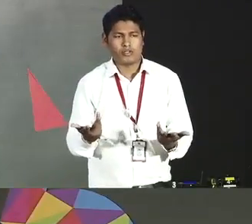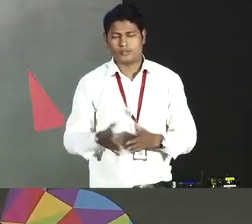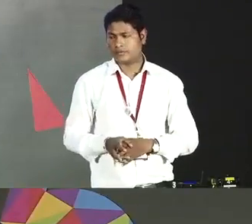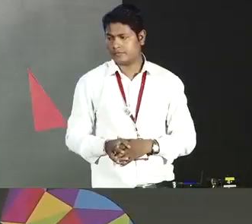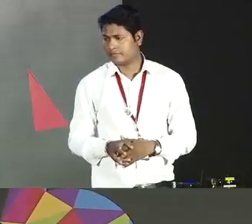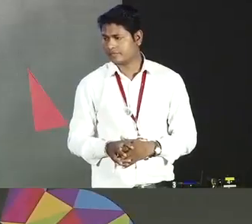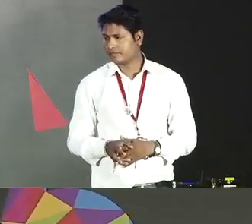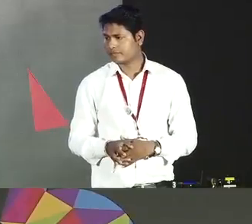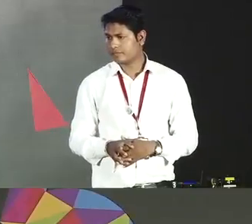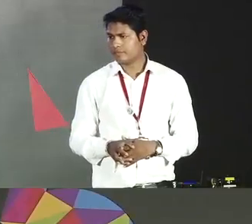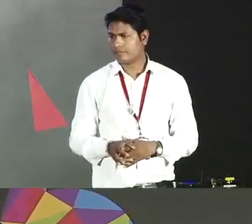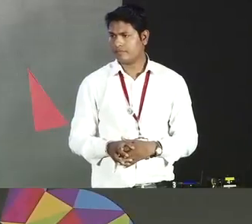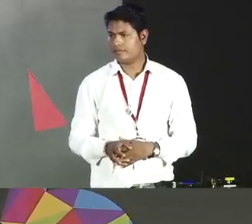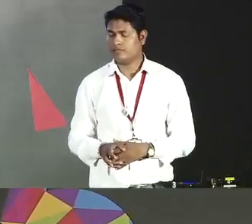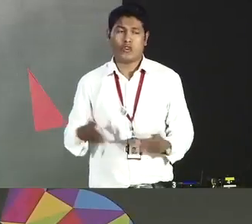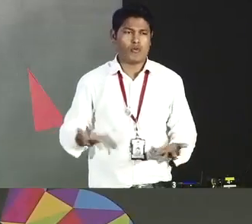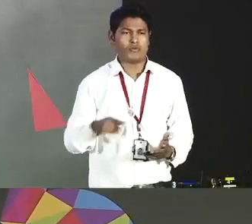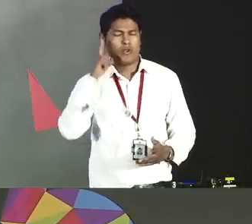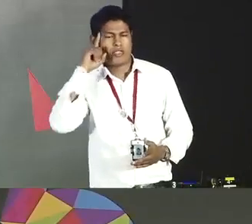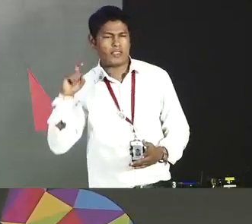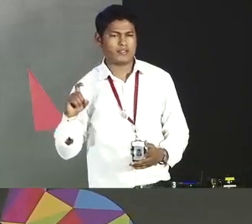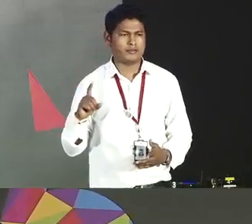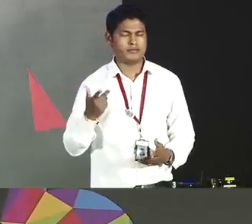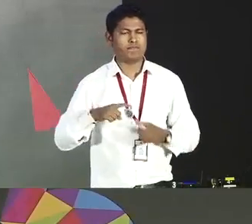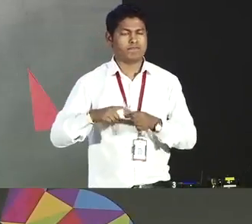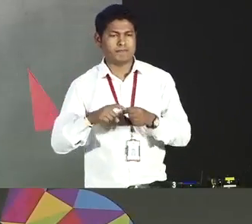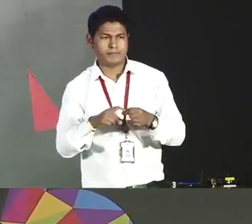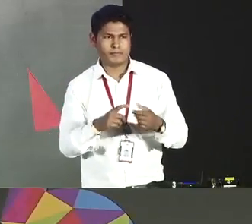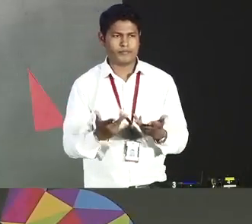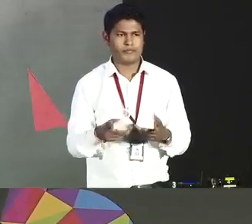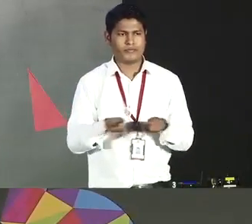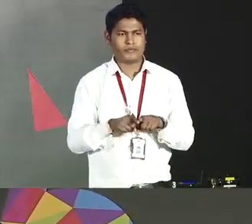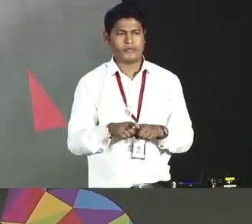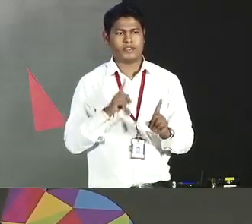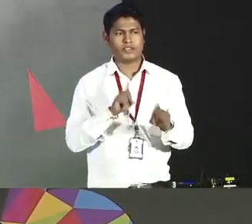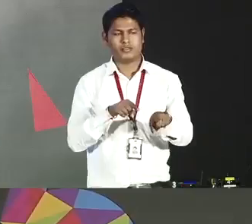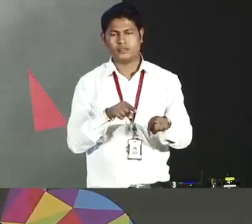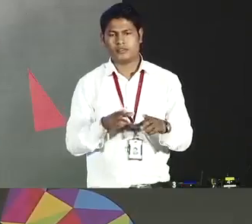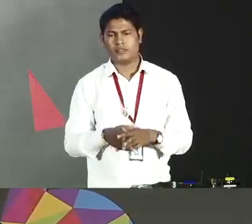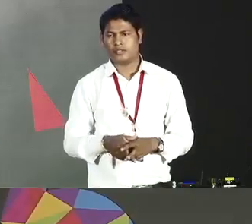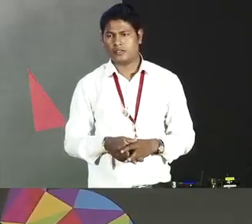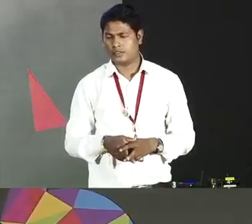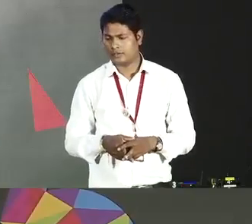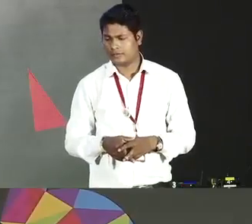can engage the parents that have questions. And when you give them answers, you can really make lasting changes.